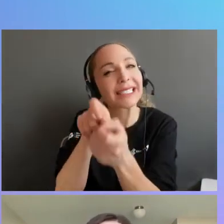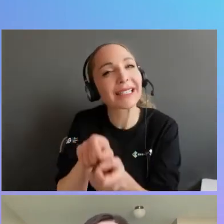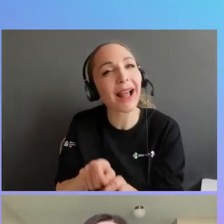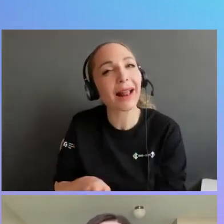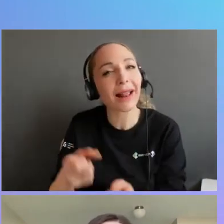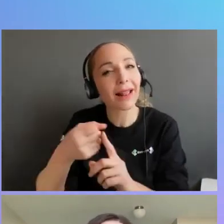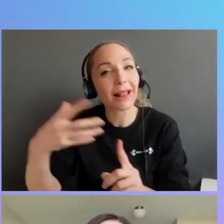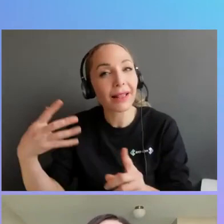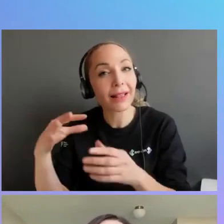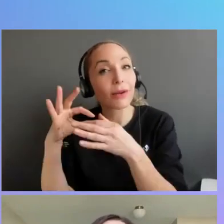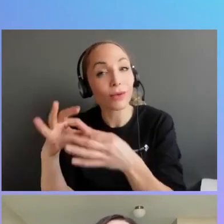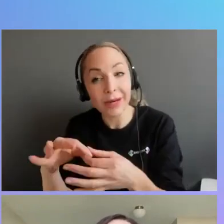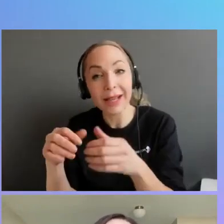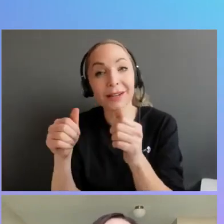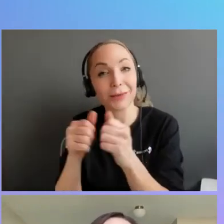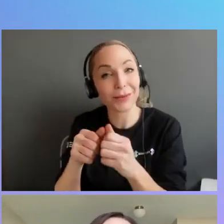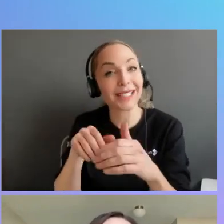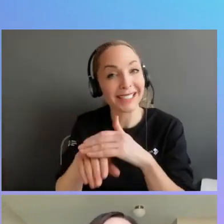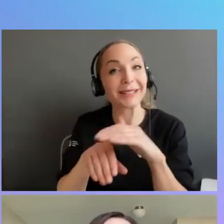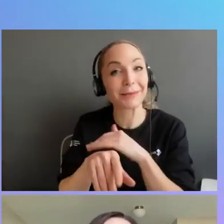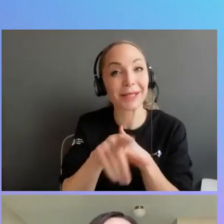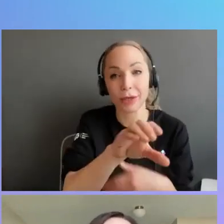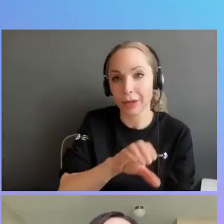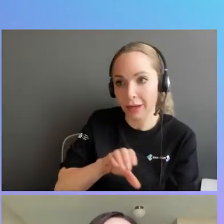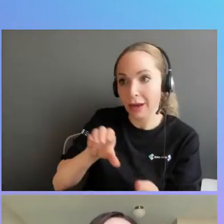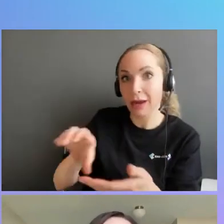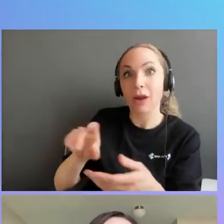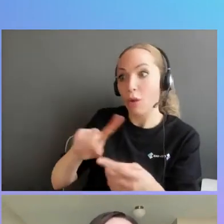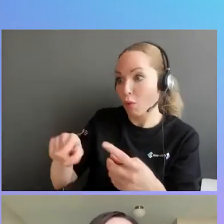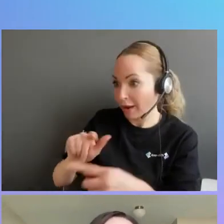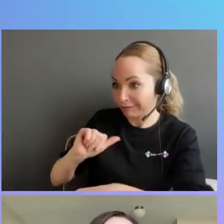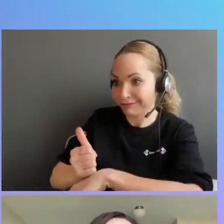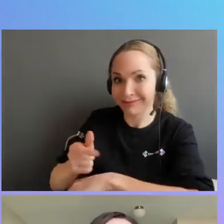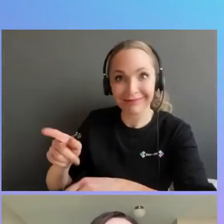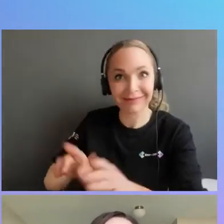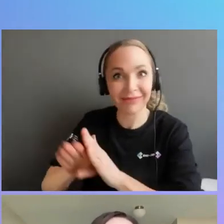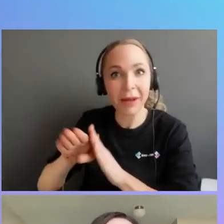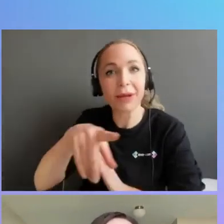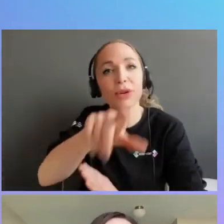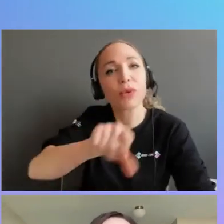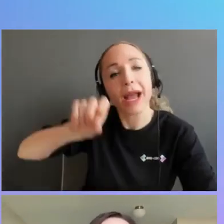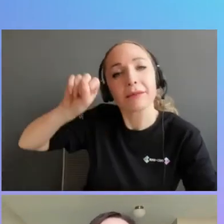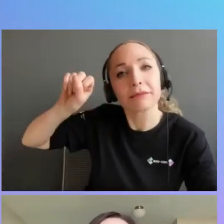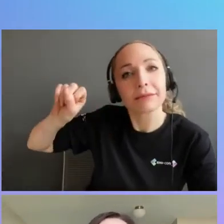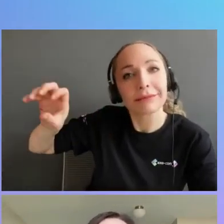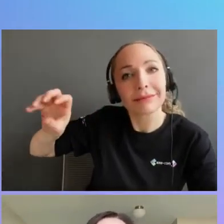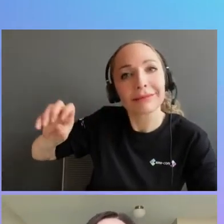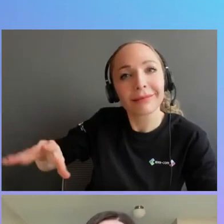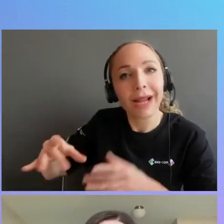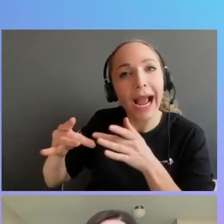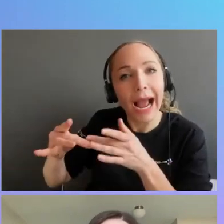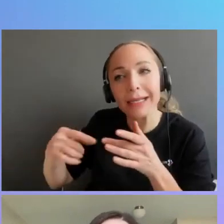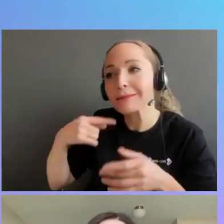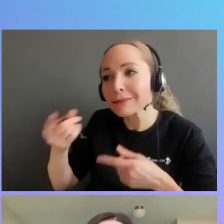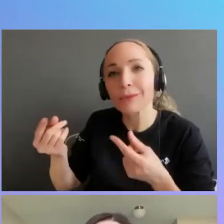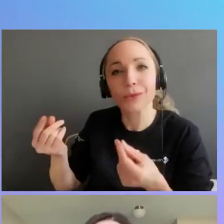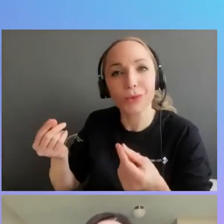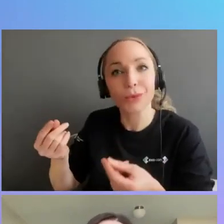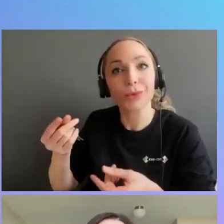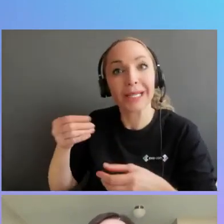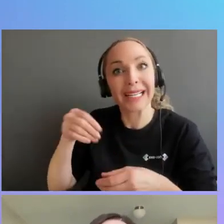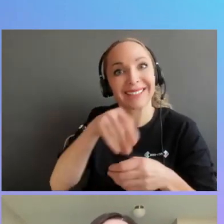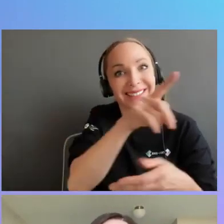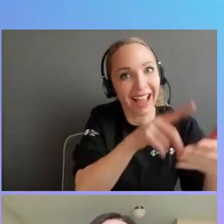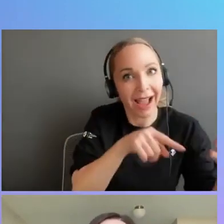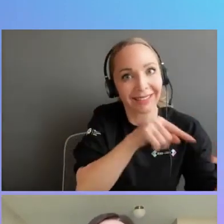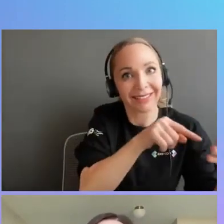once it gets into development. So you can kind of provide some guidance way up here in the design phase instead of finding things later if you're